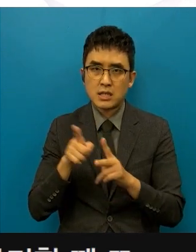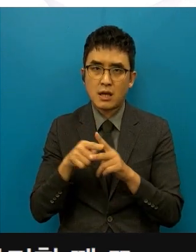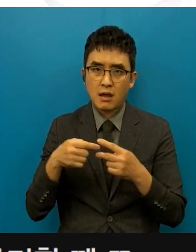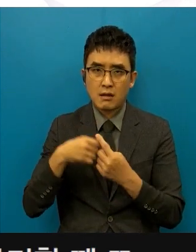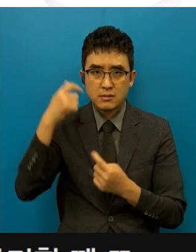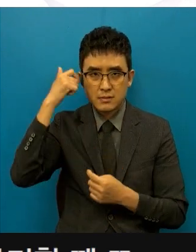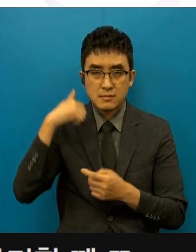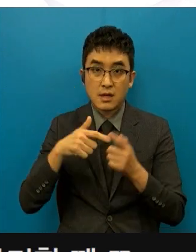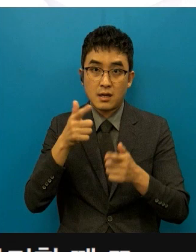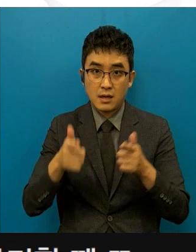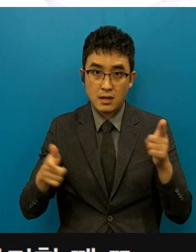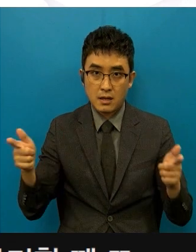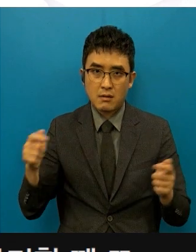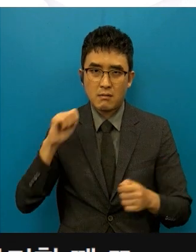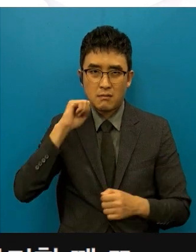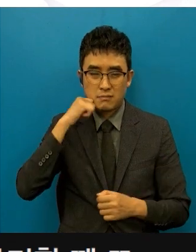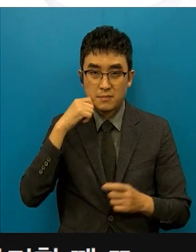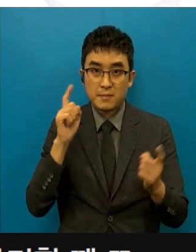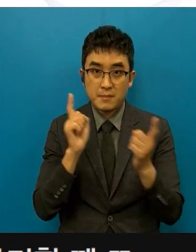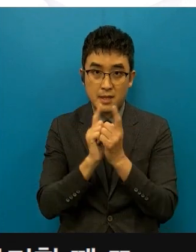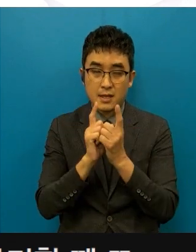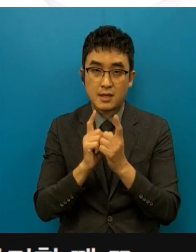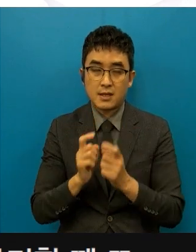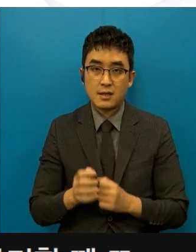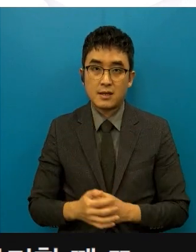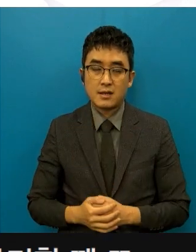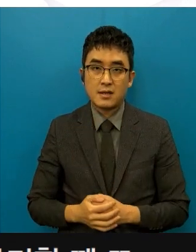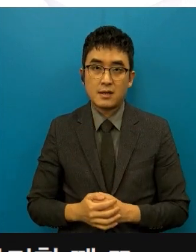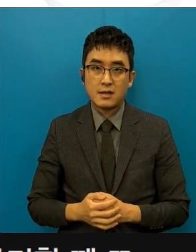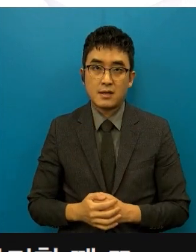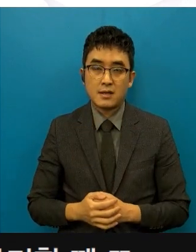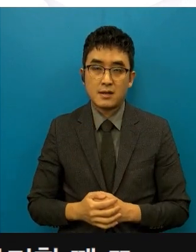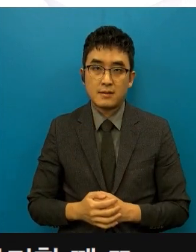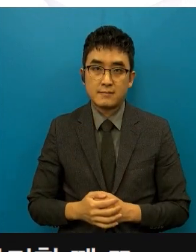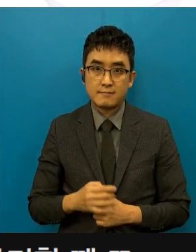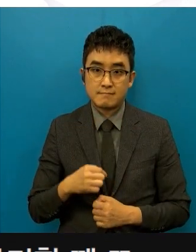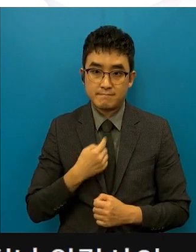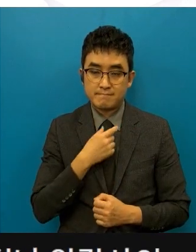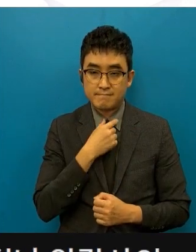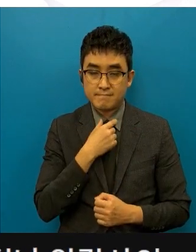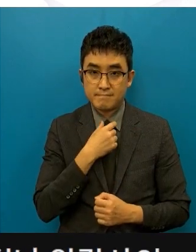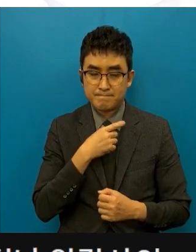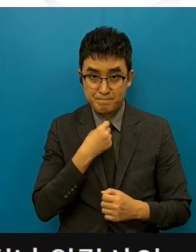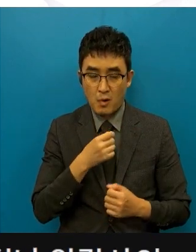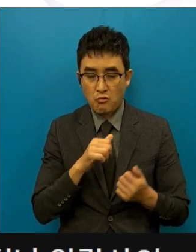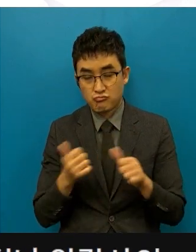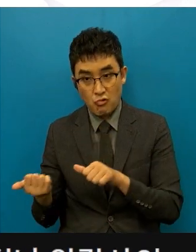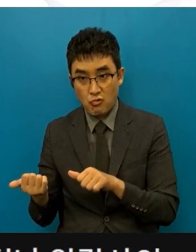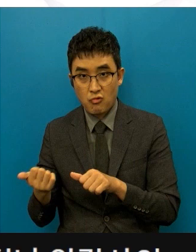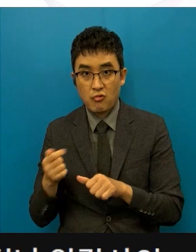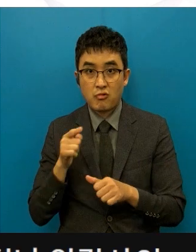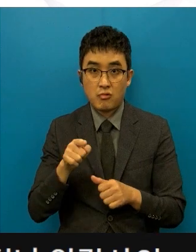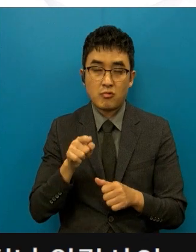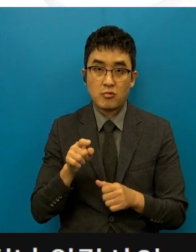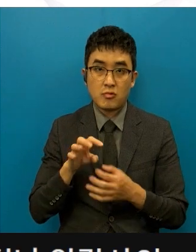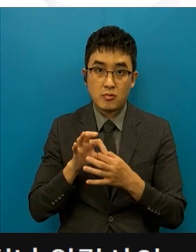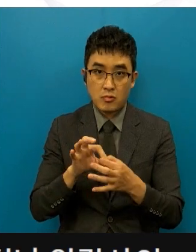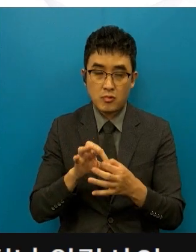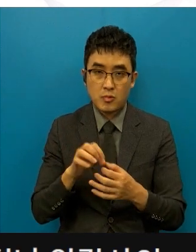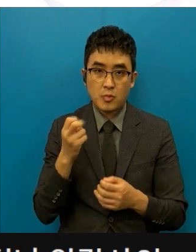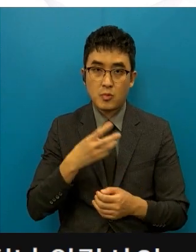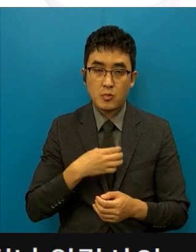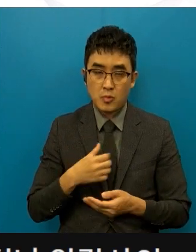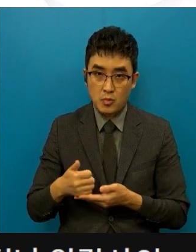think, true in terms of euthanasia and death with dignity. So what do you think about limiting